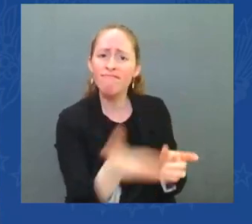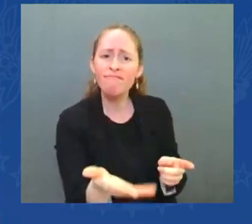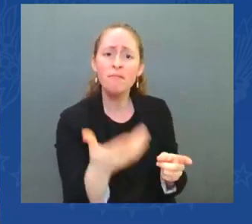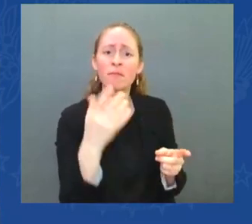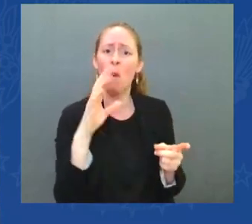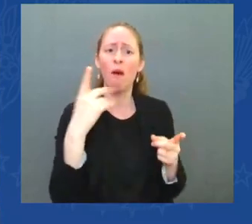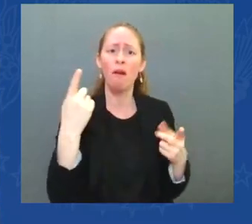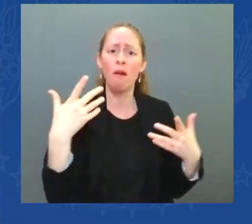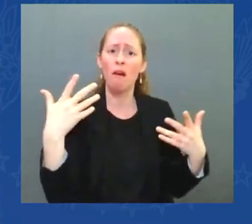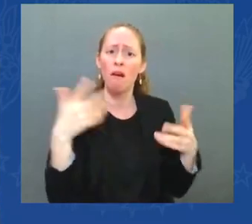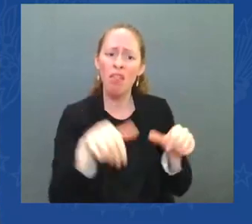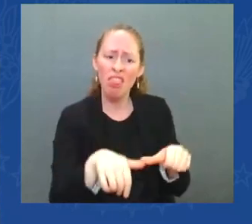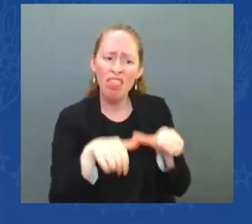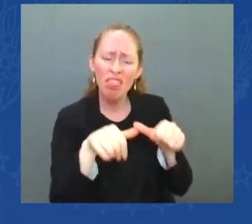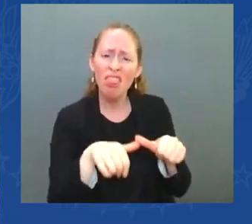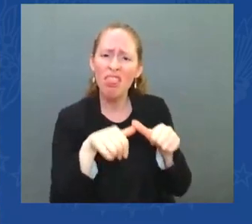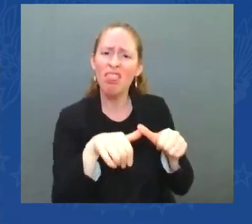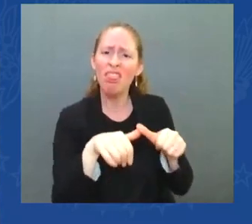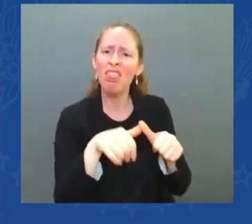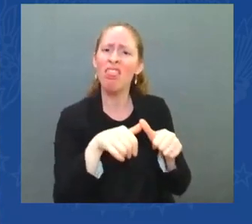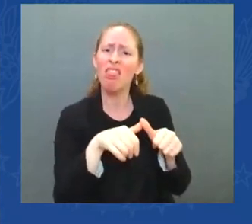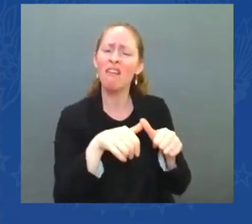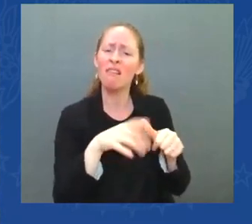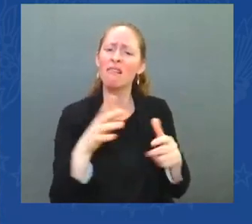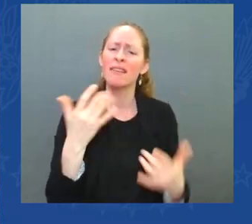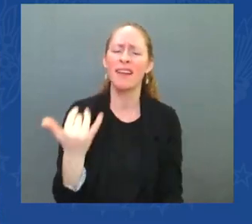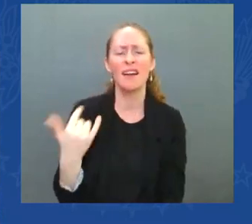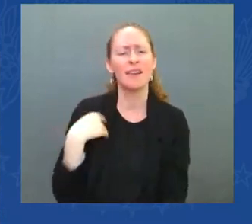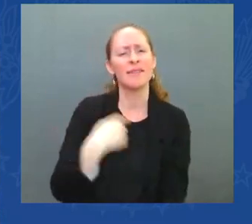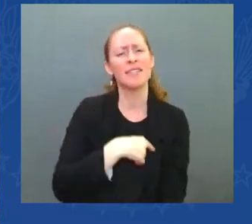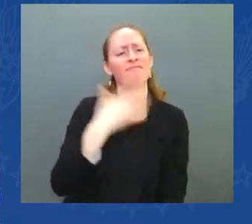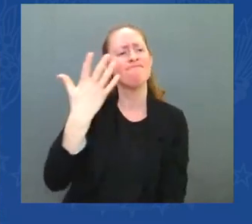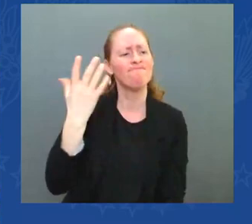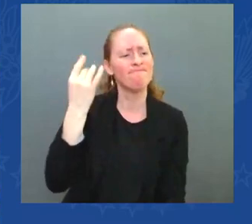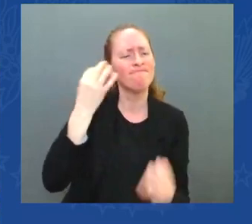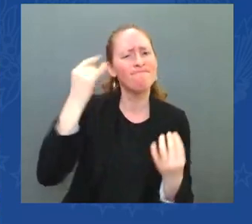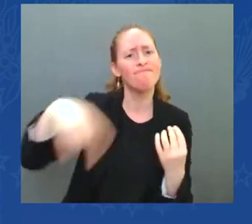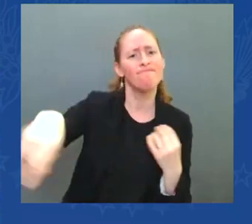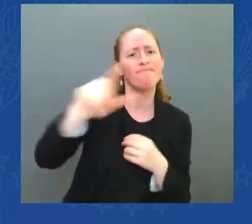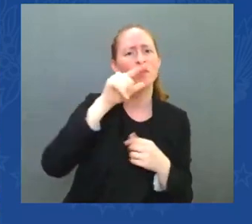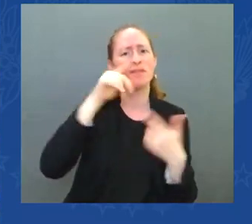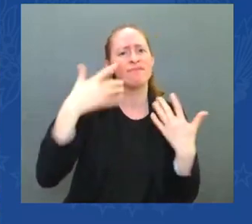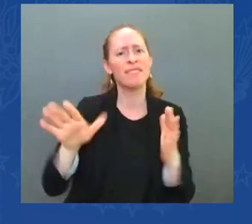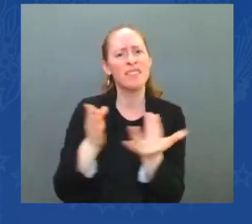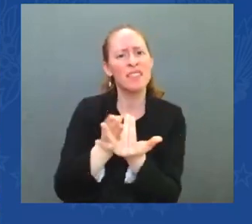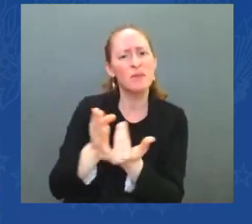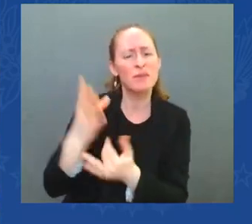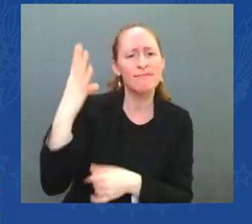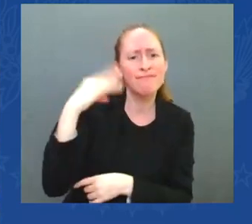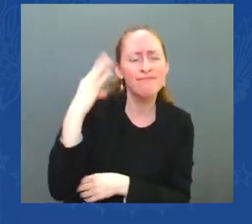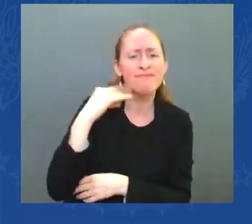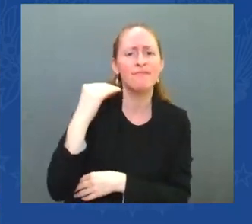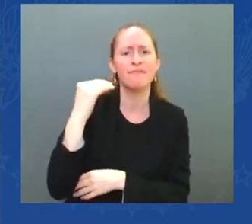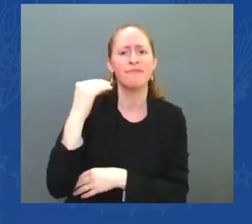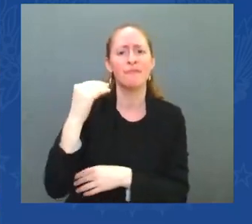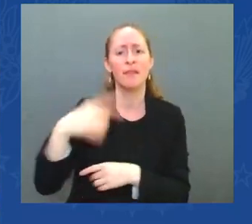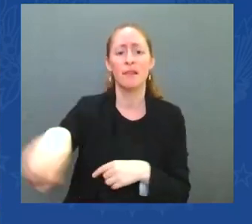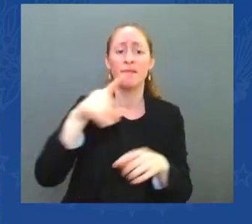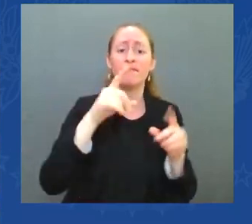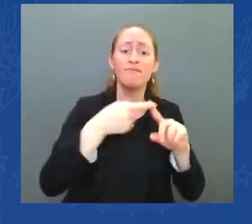today, and to the friends and family members of those we have lost, I thank